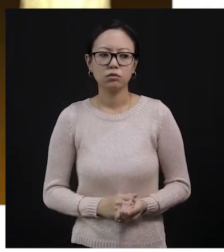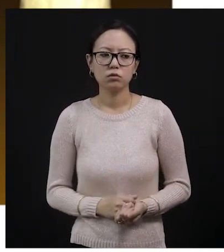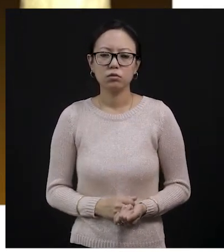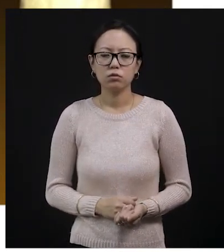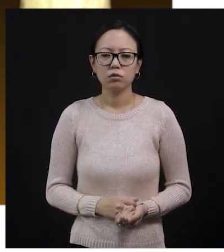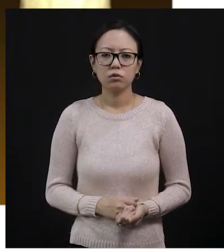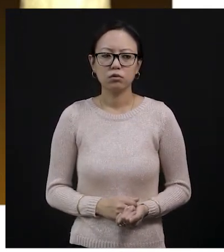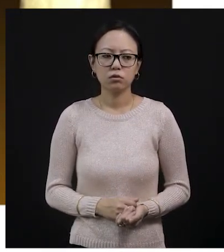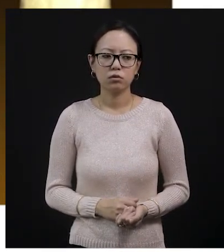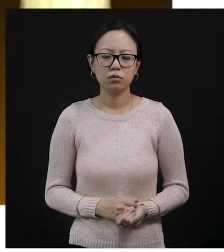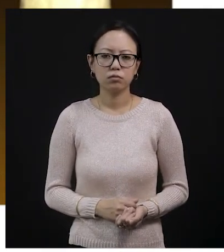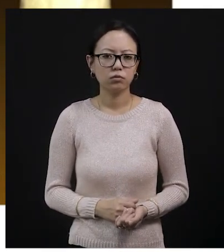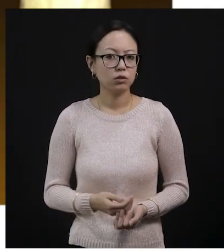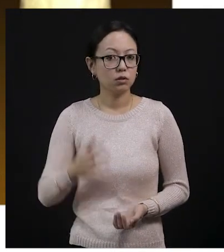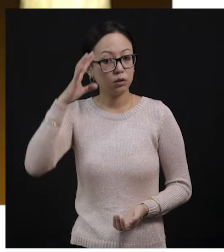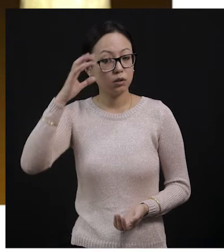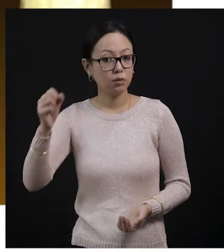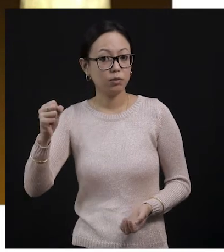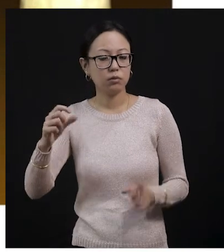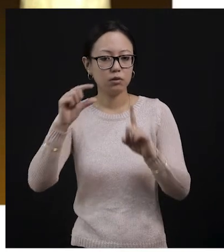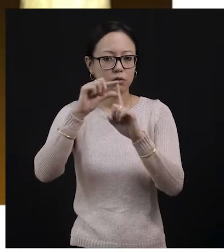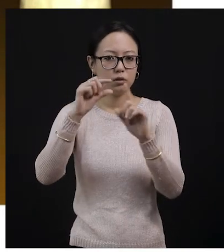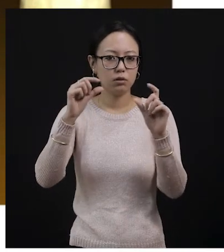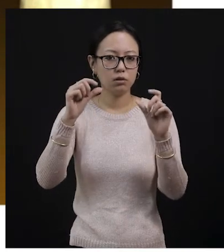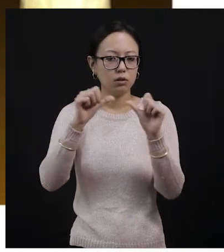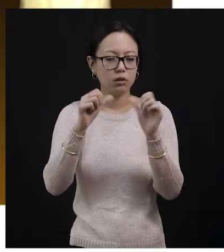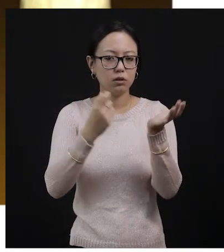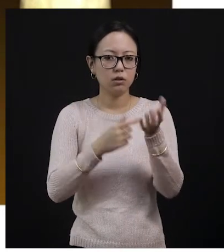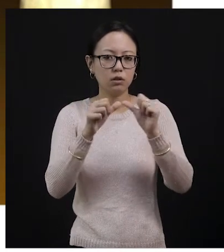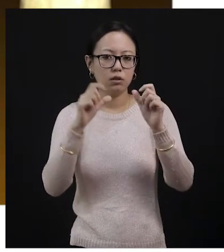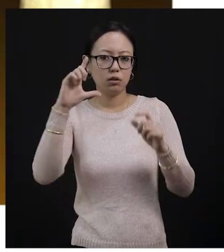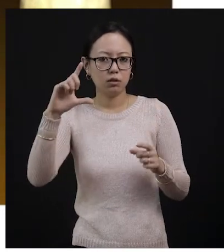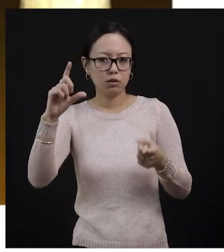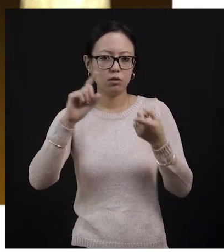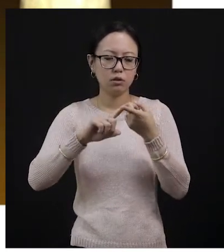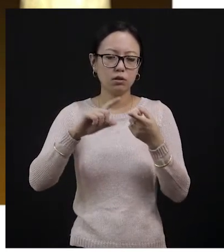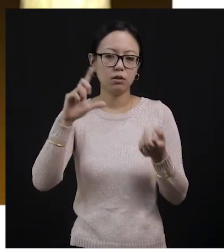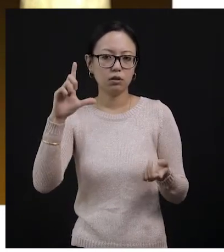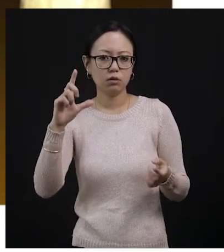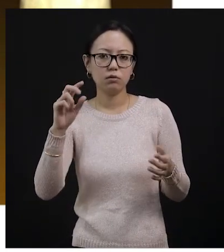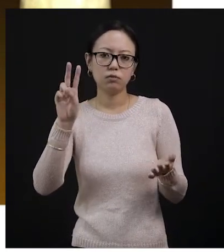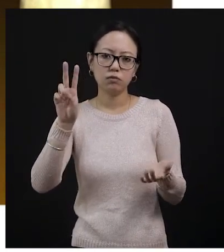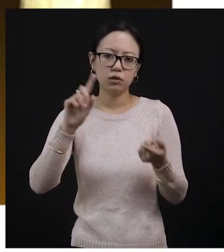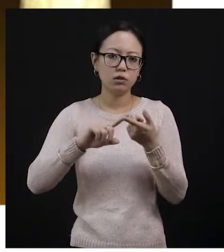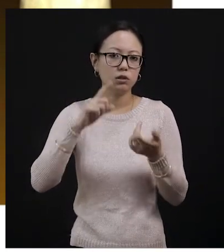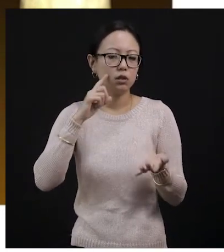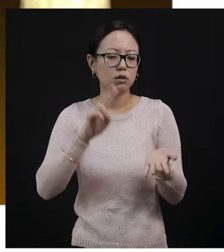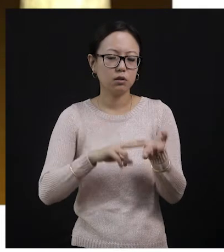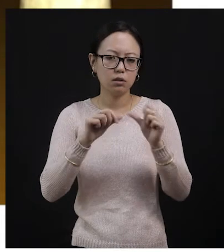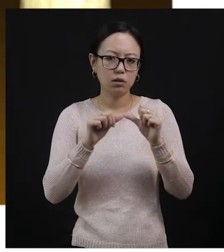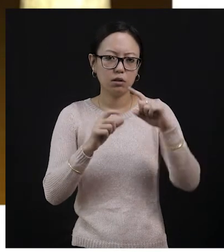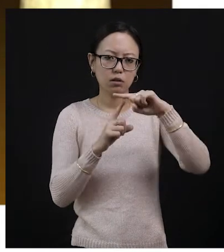Whereas, you remember the parallel venation? Do you remember? See, the first one, leaves